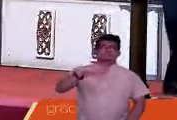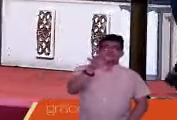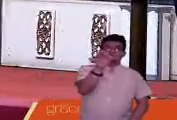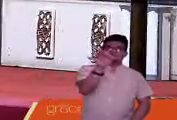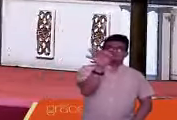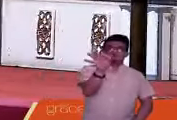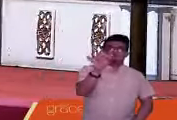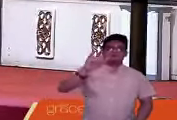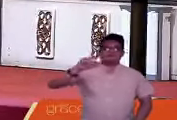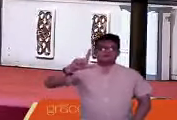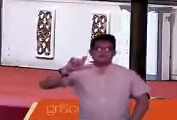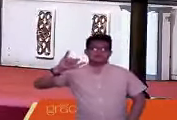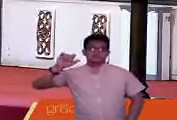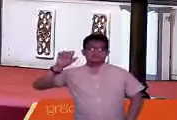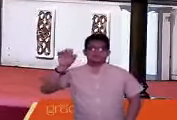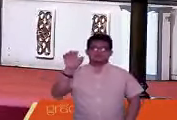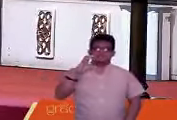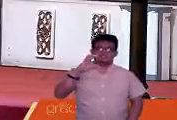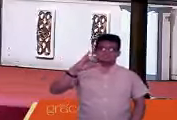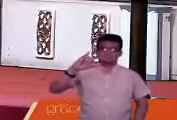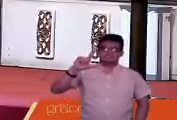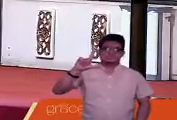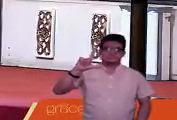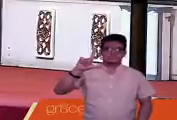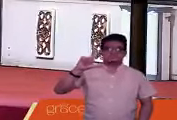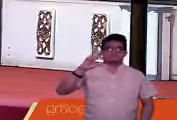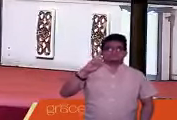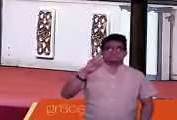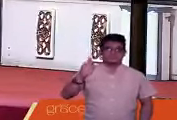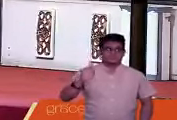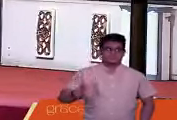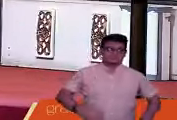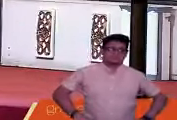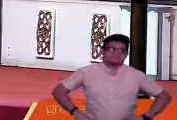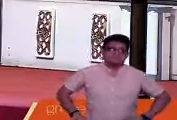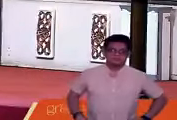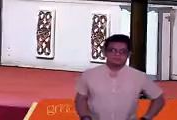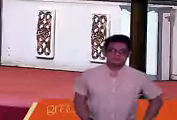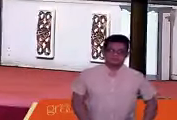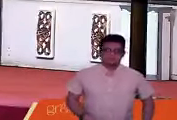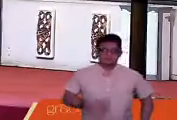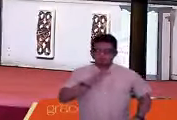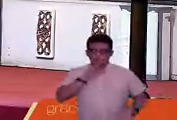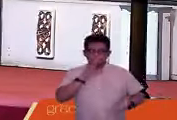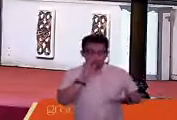need to pray for them. Mom Rory, where's Mom Rory? Mom Rory, please stand, Mom Rory.